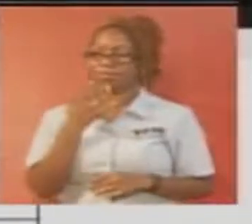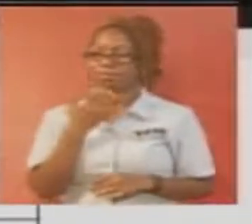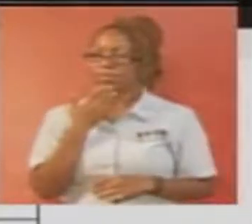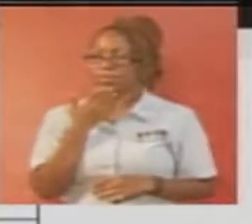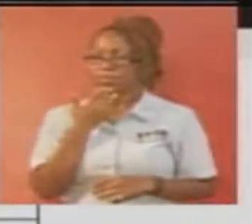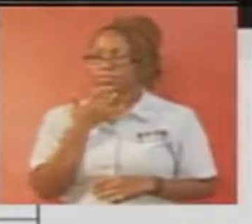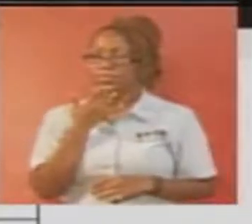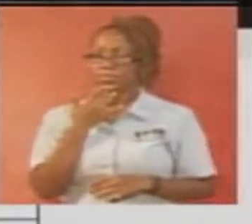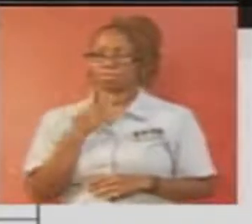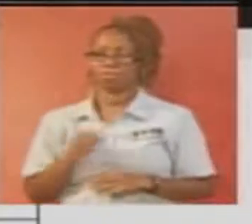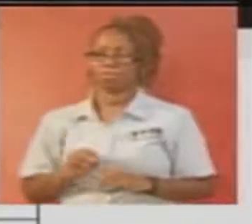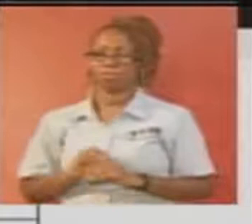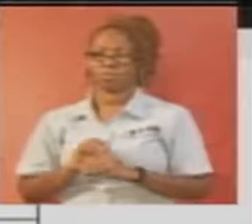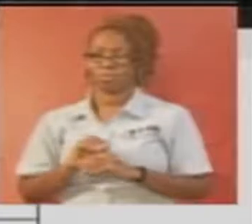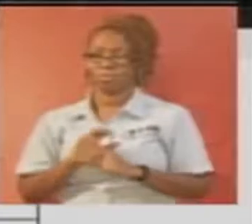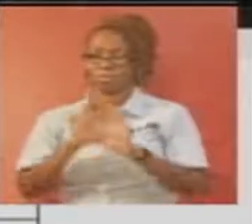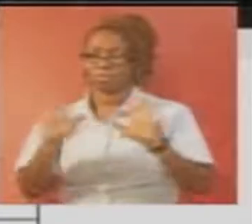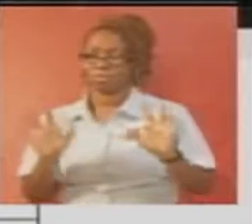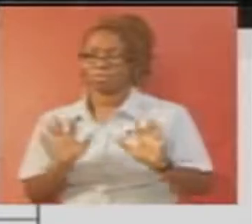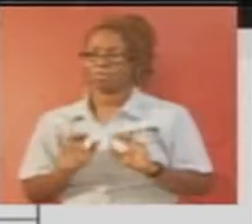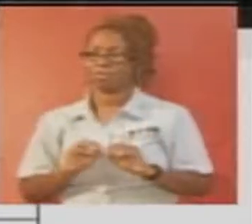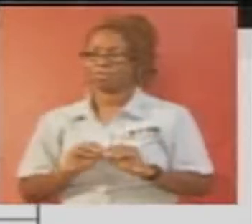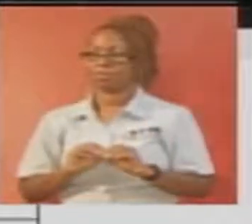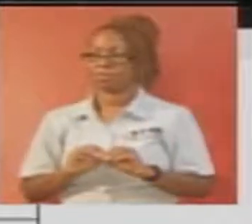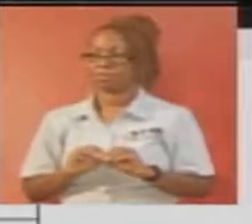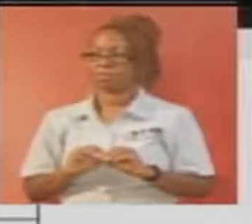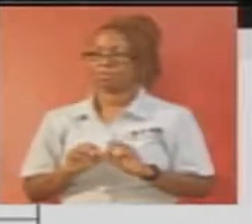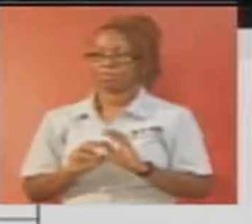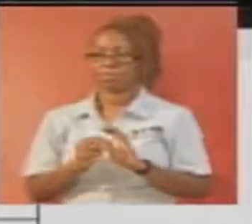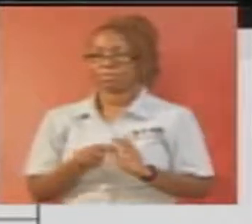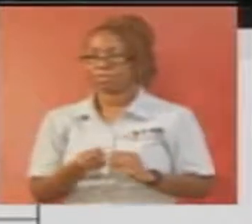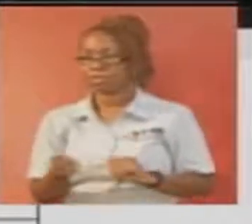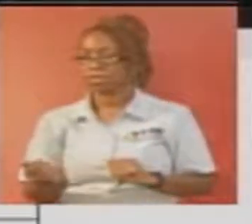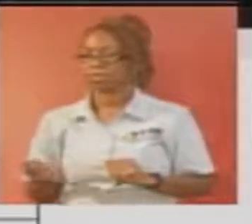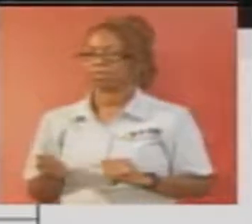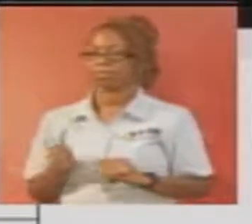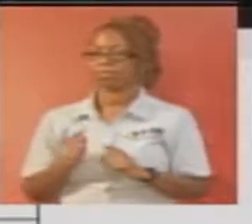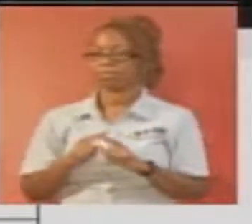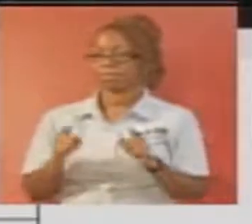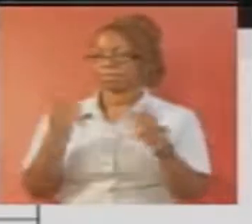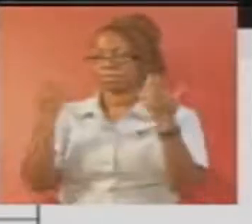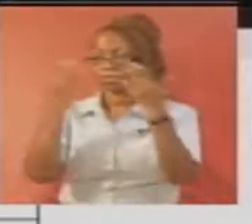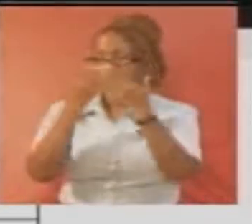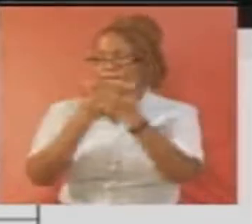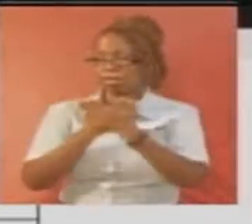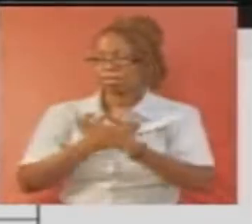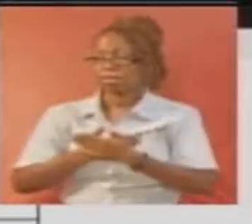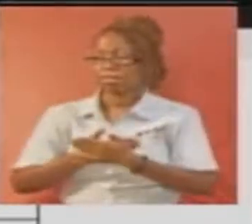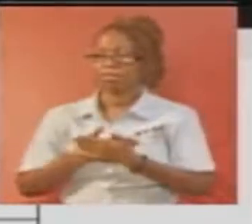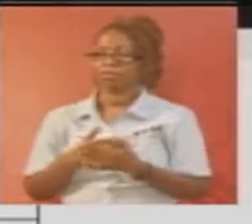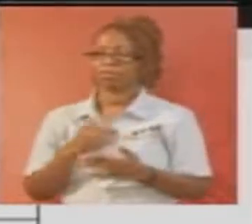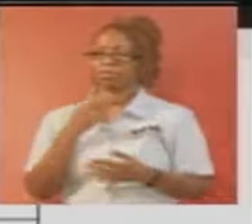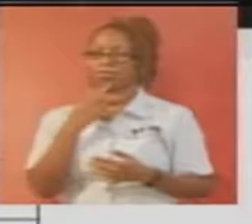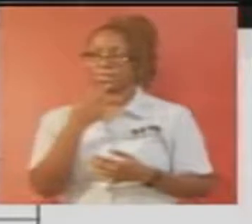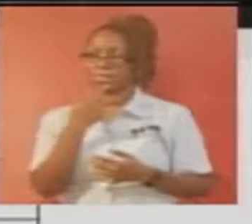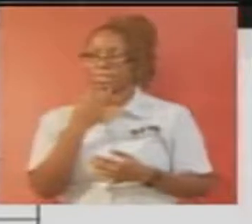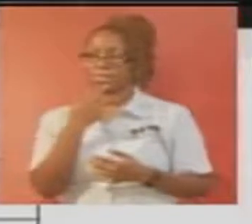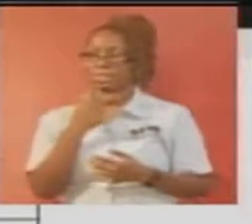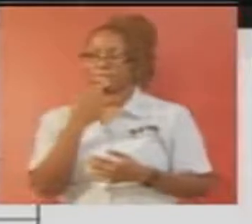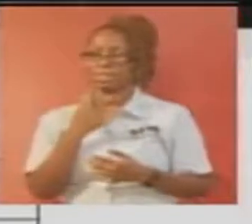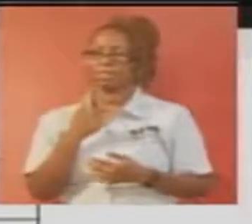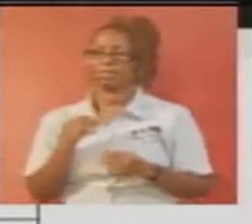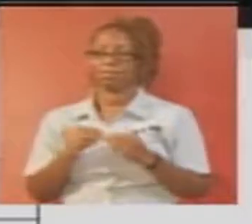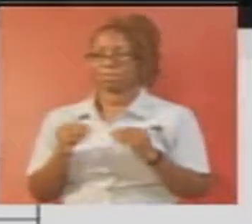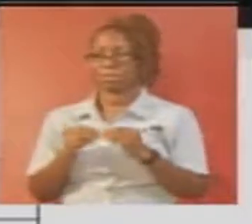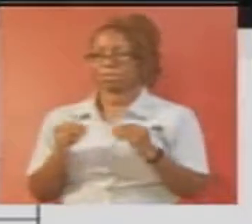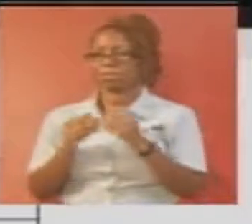darker colors moving from yellow into red show communities with increasing numbers of cases. You will note that there have been new cases across